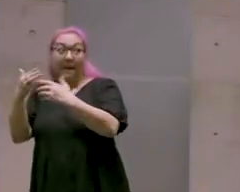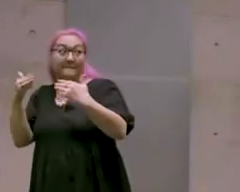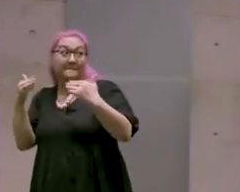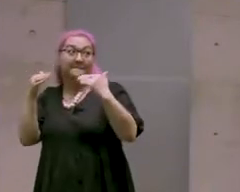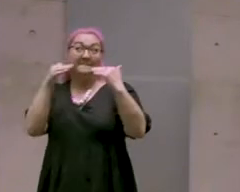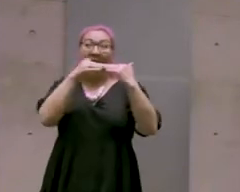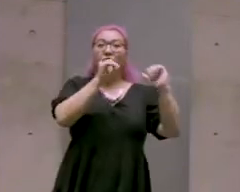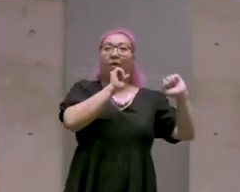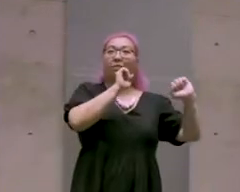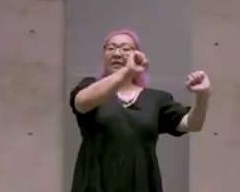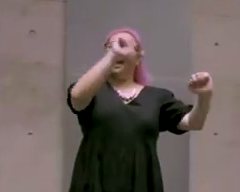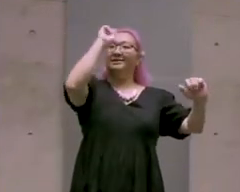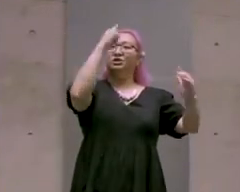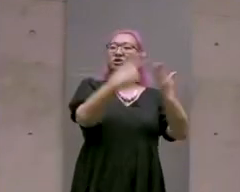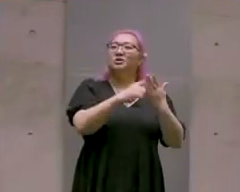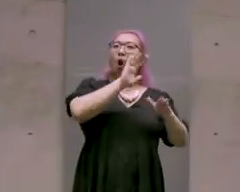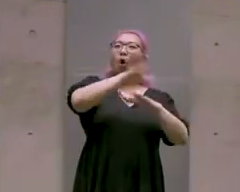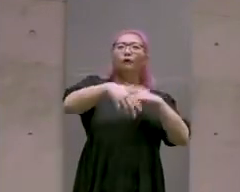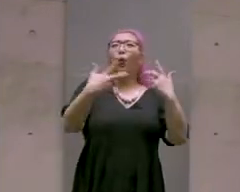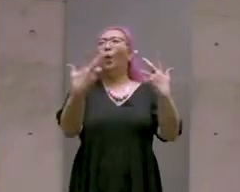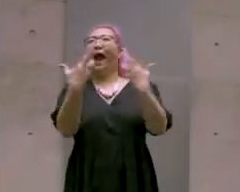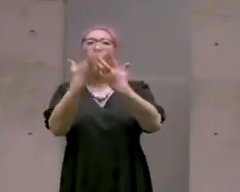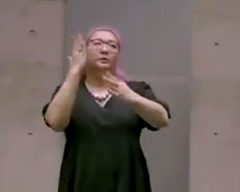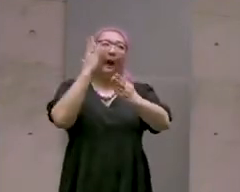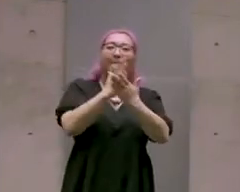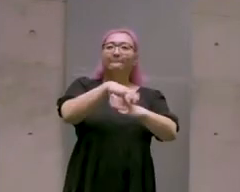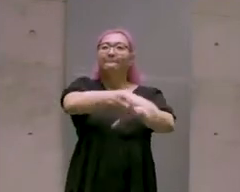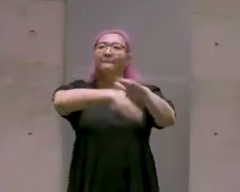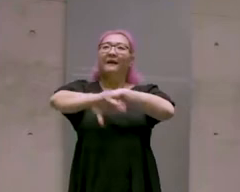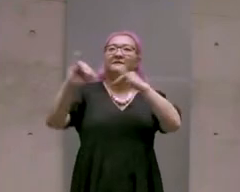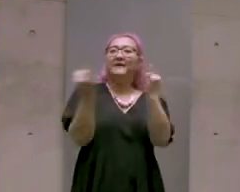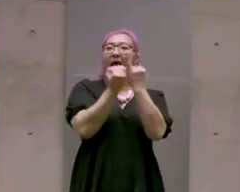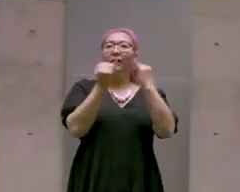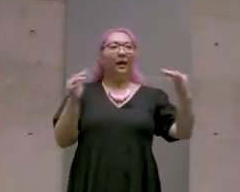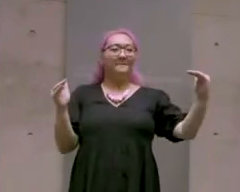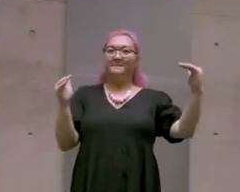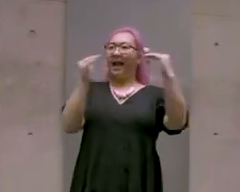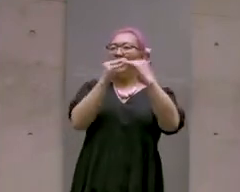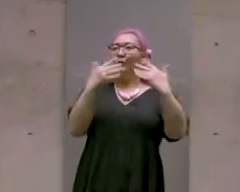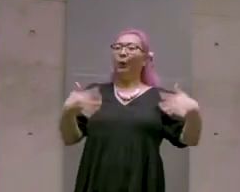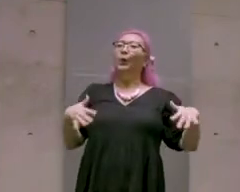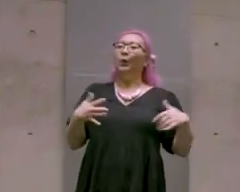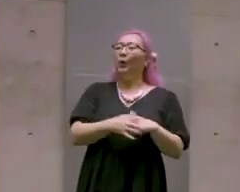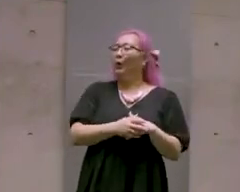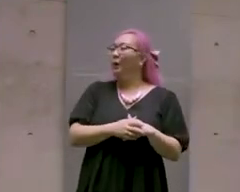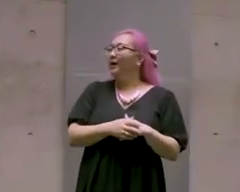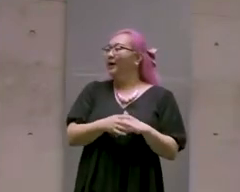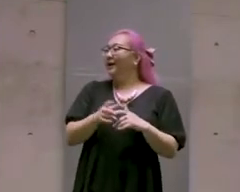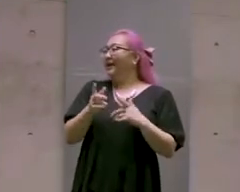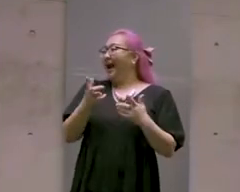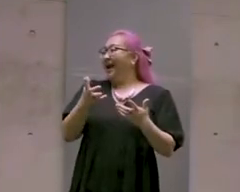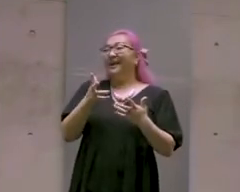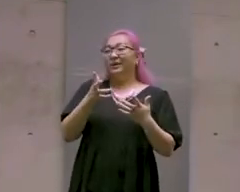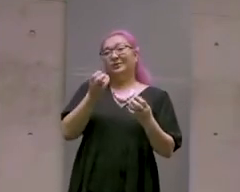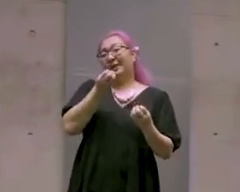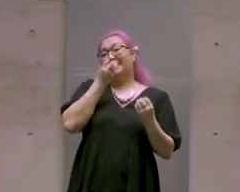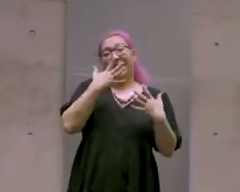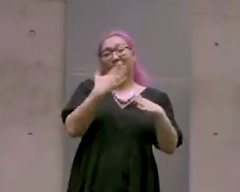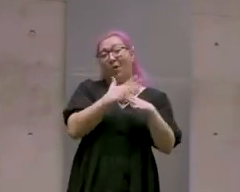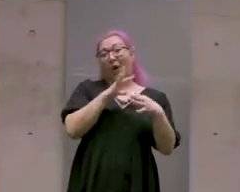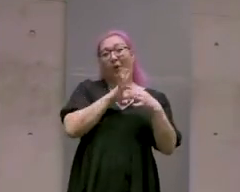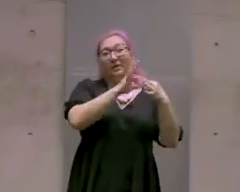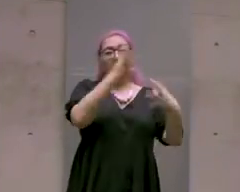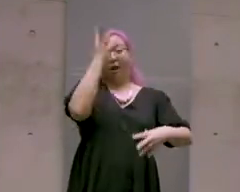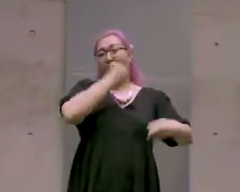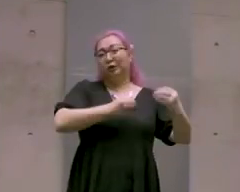back and forth learning process was great. And then getting to kind of meet the director and the team behind John Wick was just, it was amazing. And I got to learn